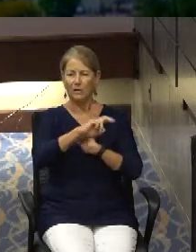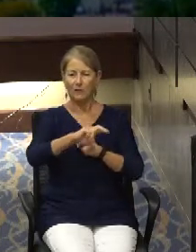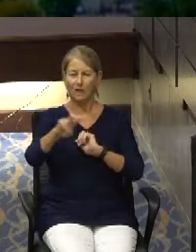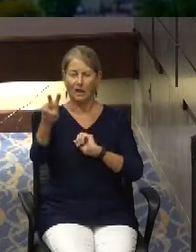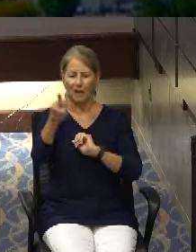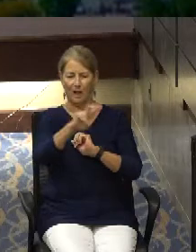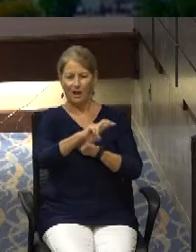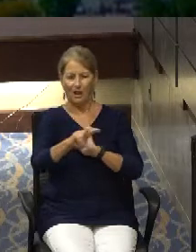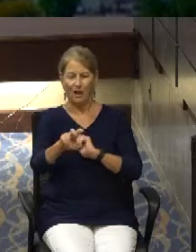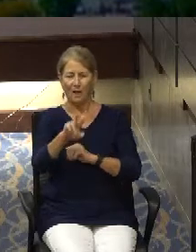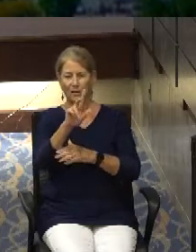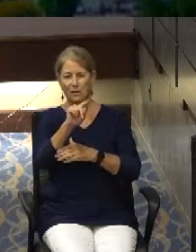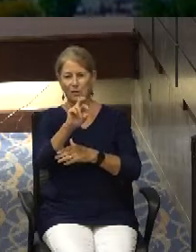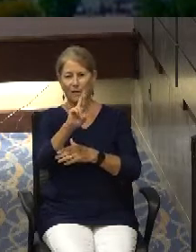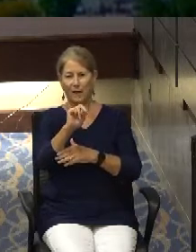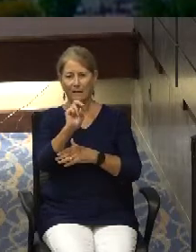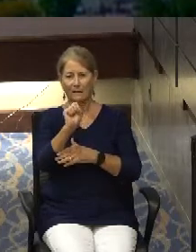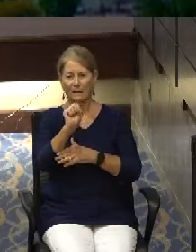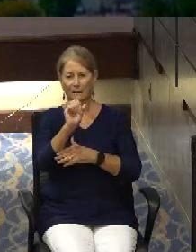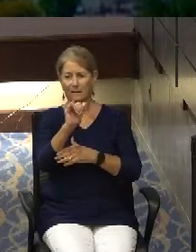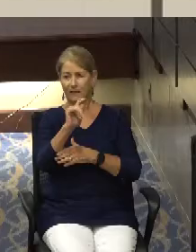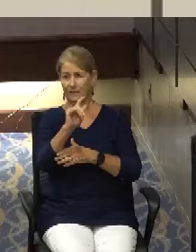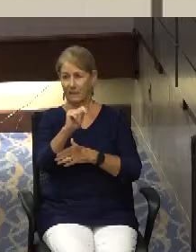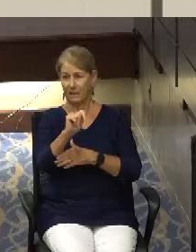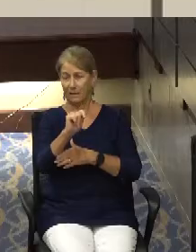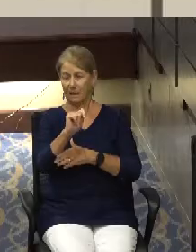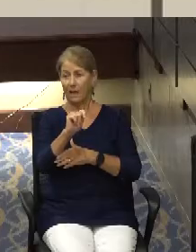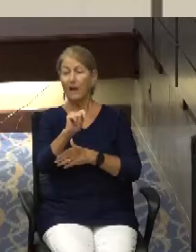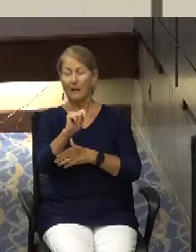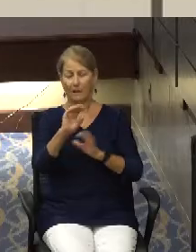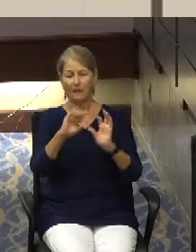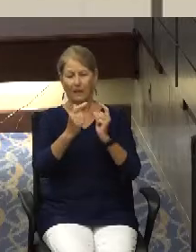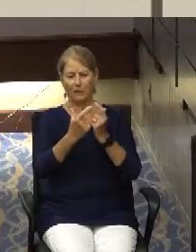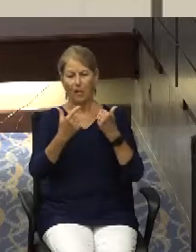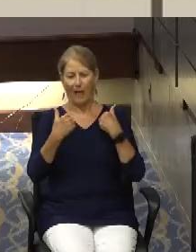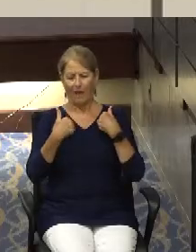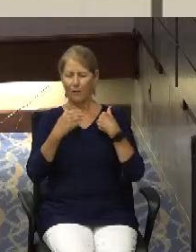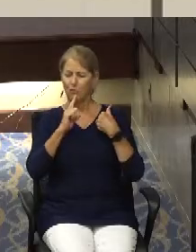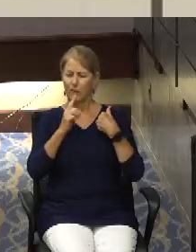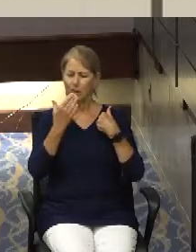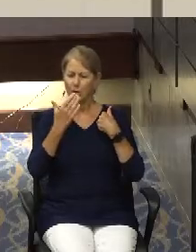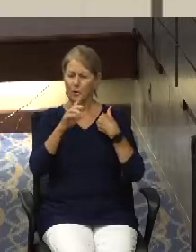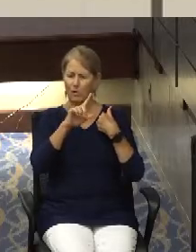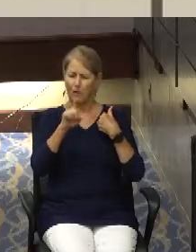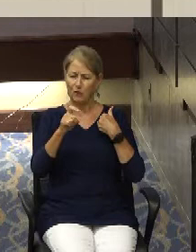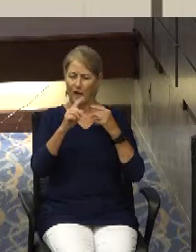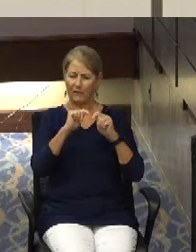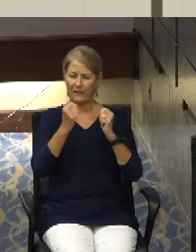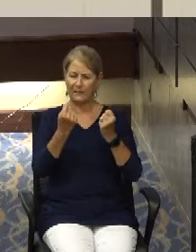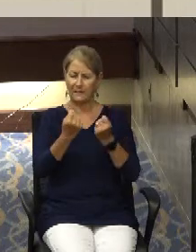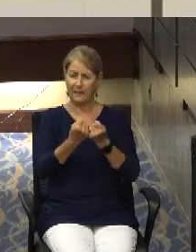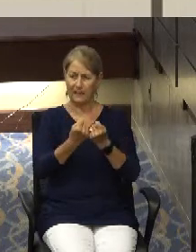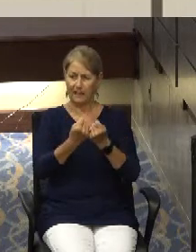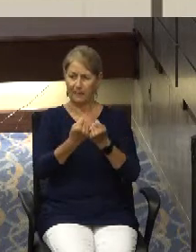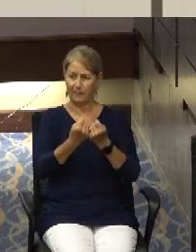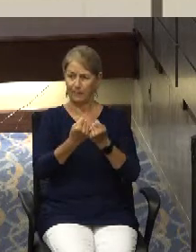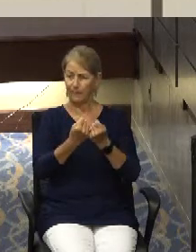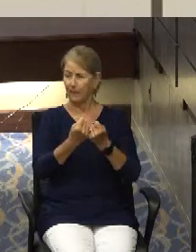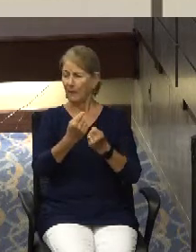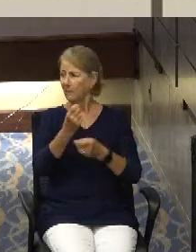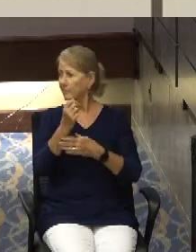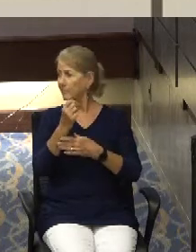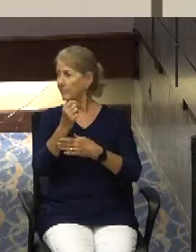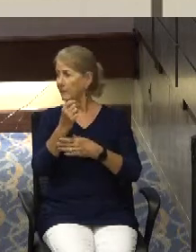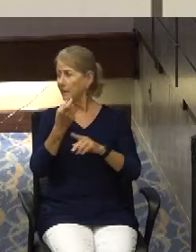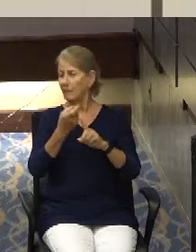with transit. And Council had some really good questions, and the team, Serena Stevenson from Waco